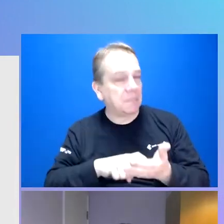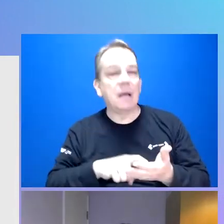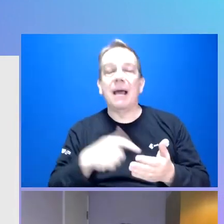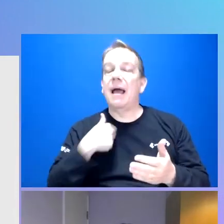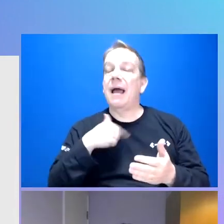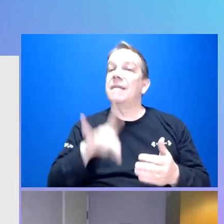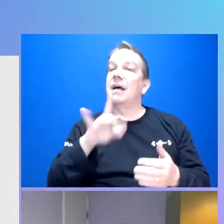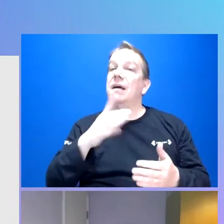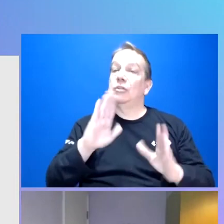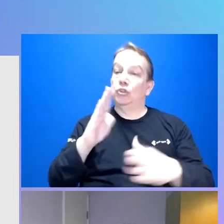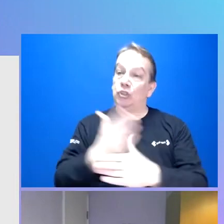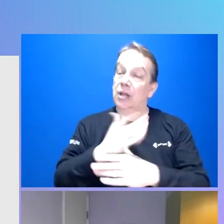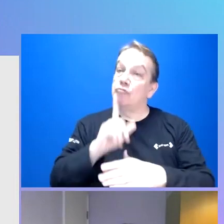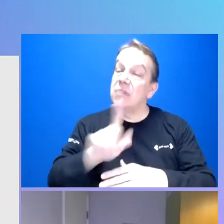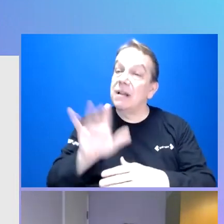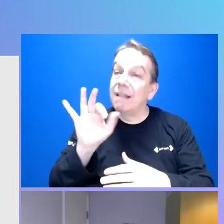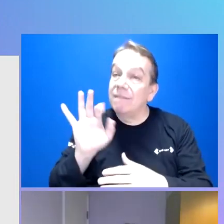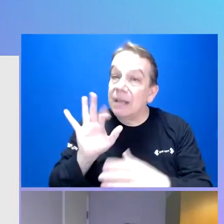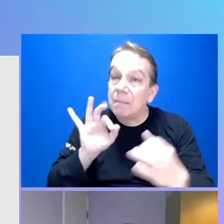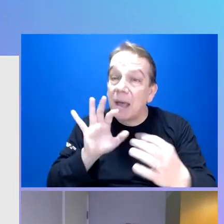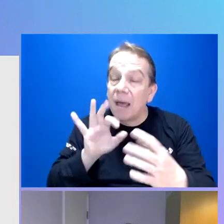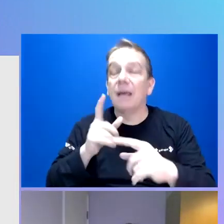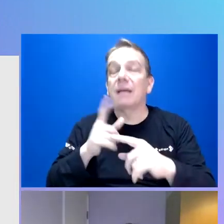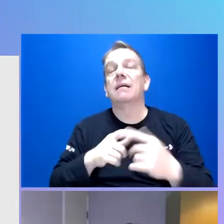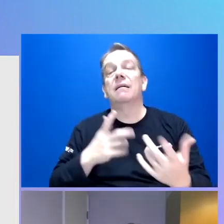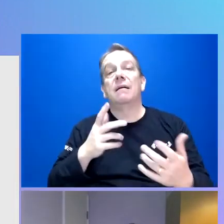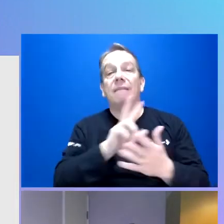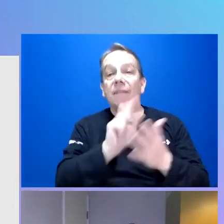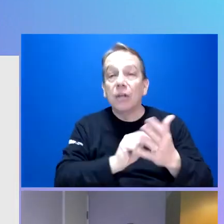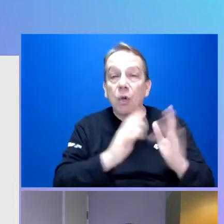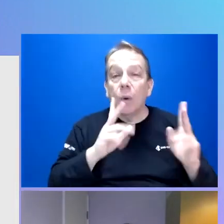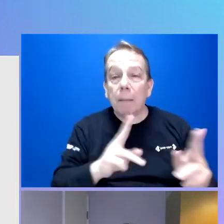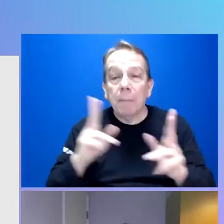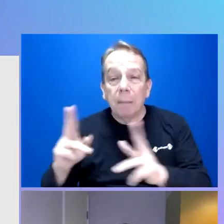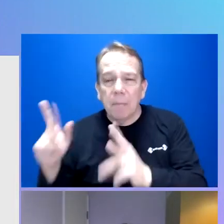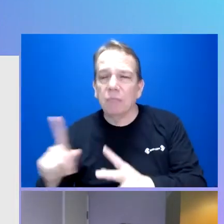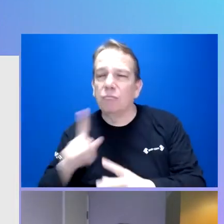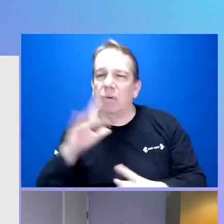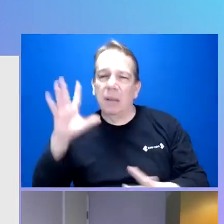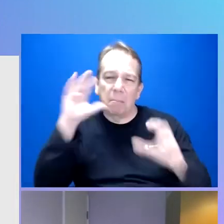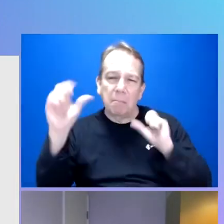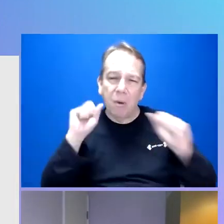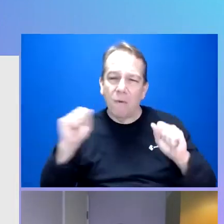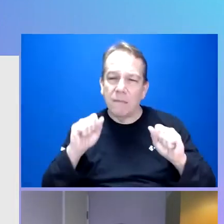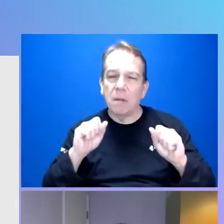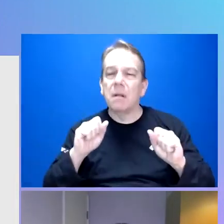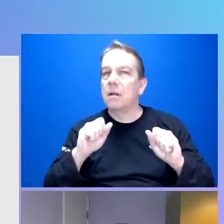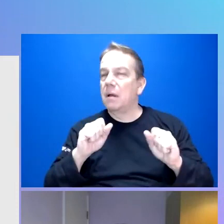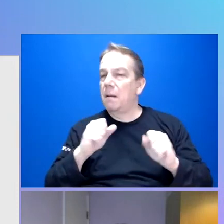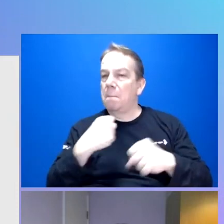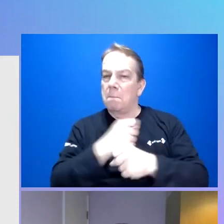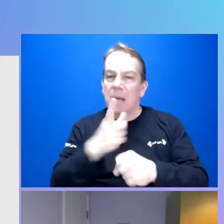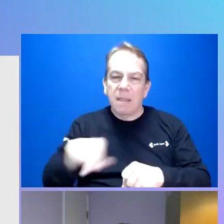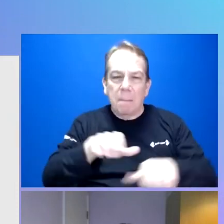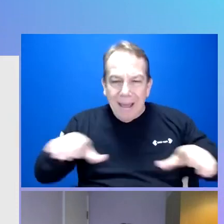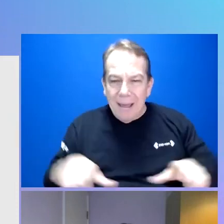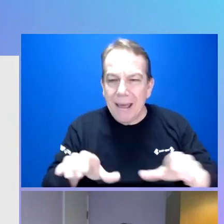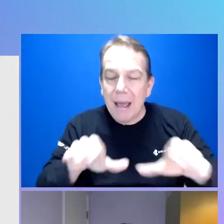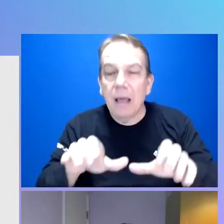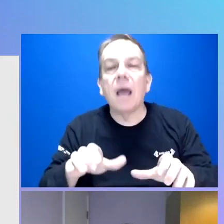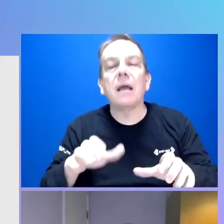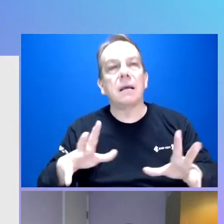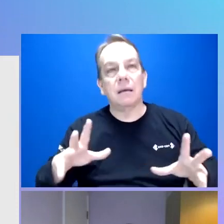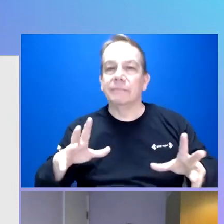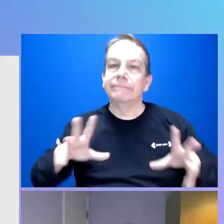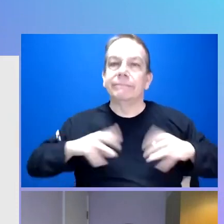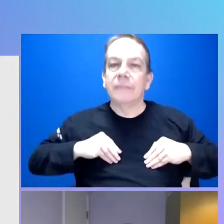real feedback and video clips from research sessions can be really powerful to inspire action, to gain buy-in, and to